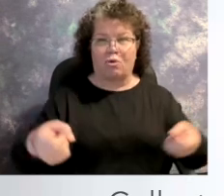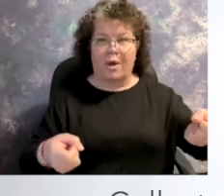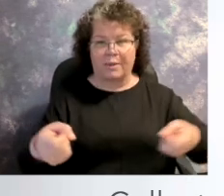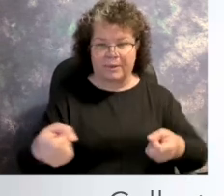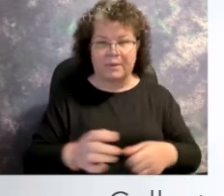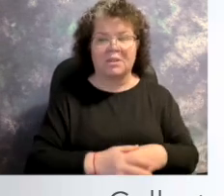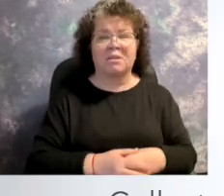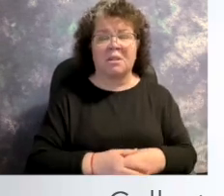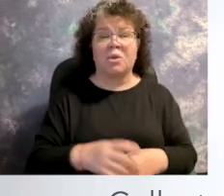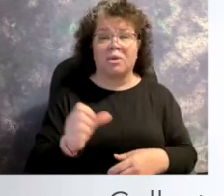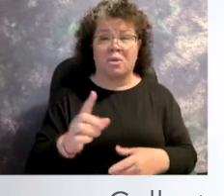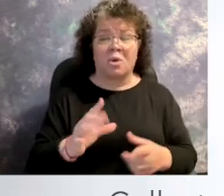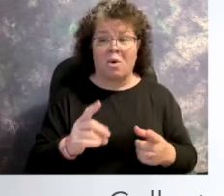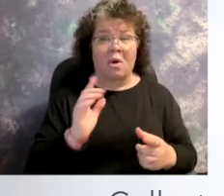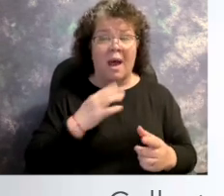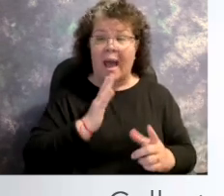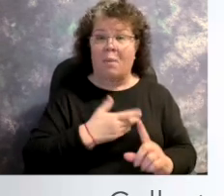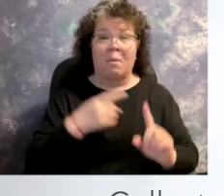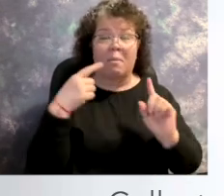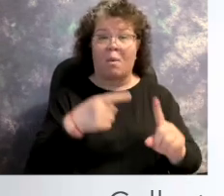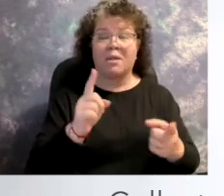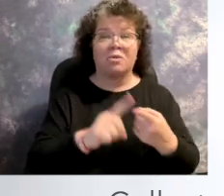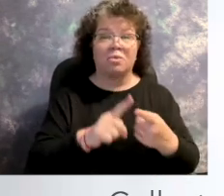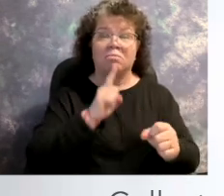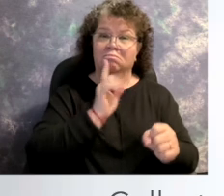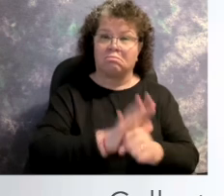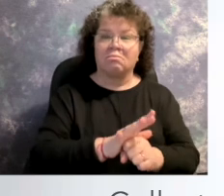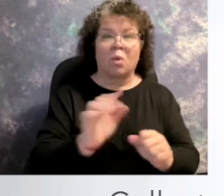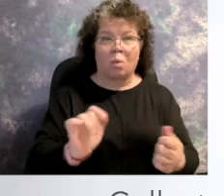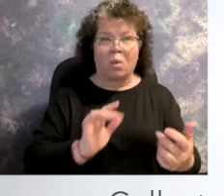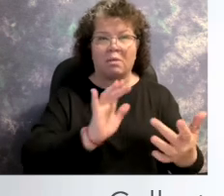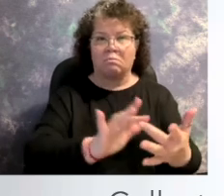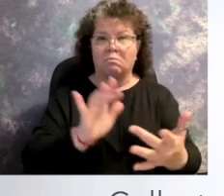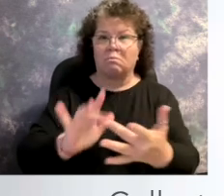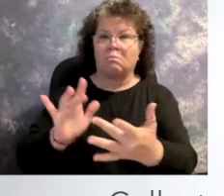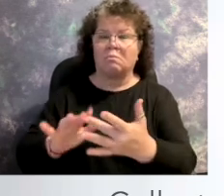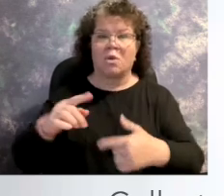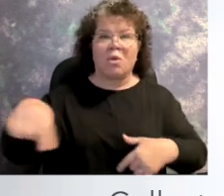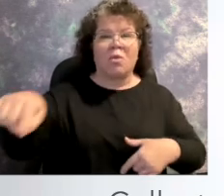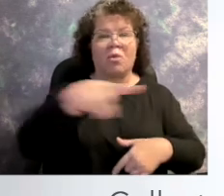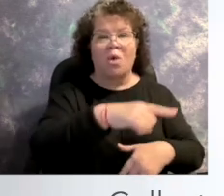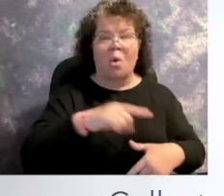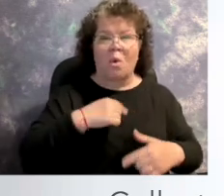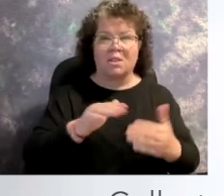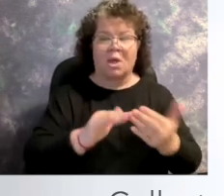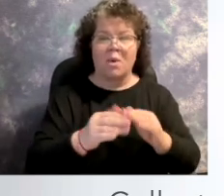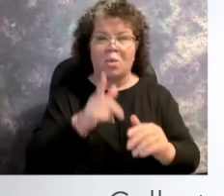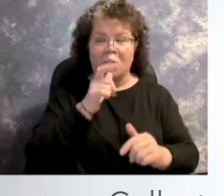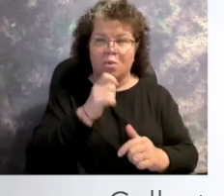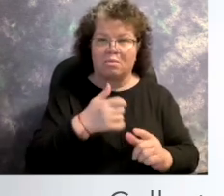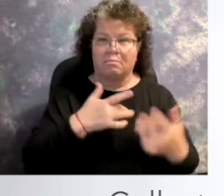attendees today. Our whole point is to make sure we reach the most underserved and communities that usually